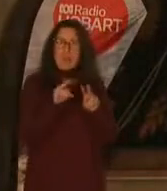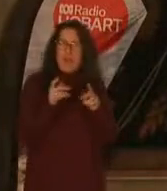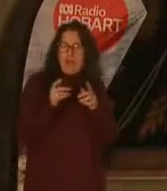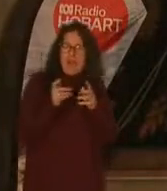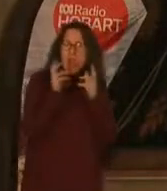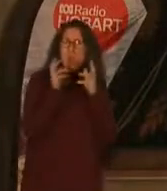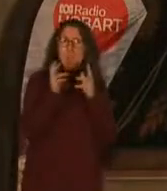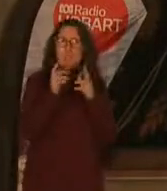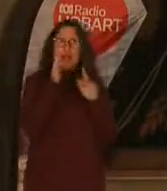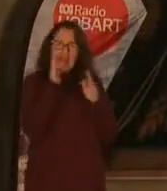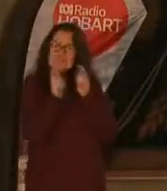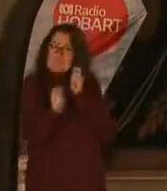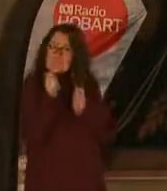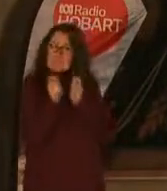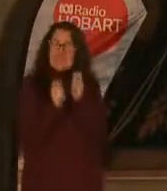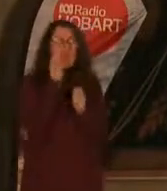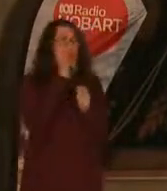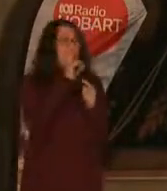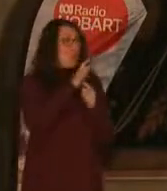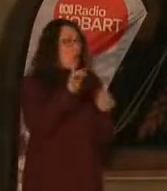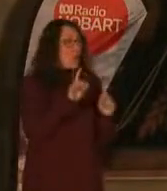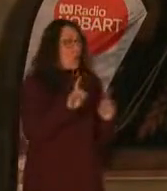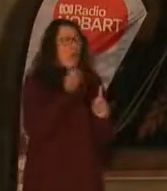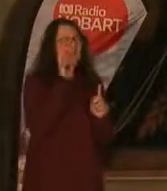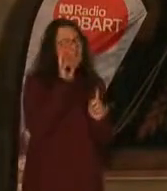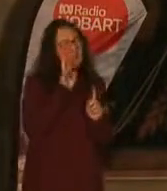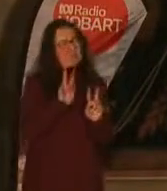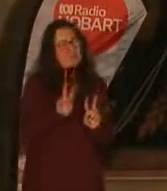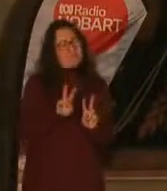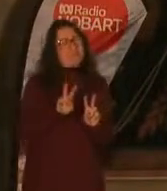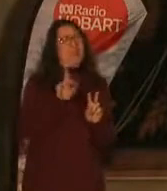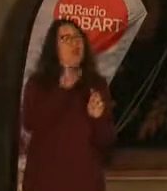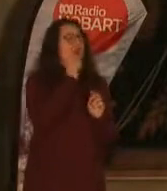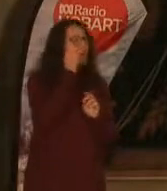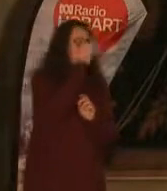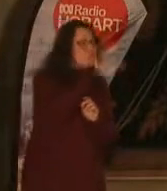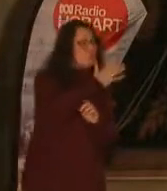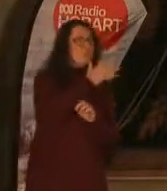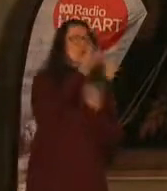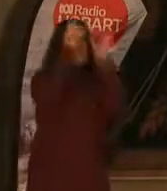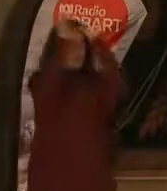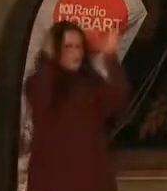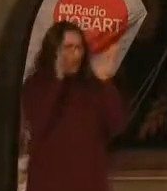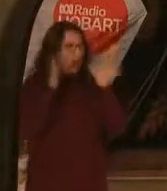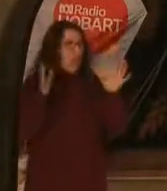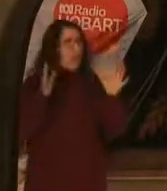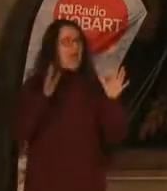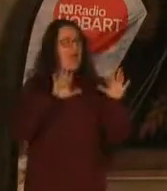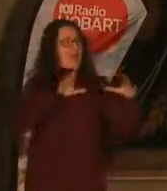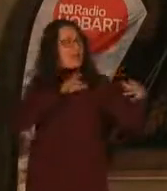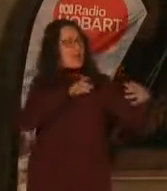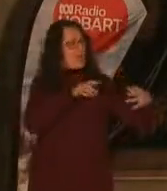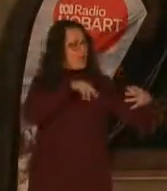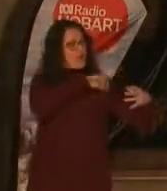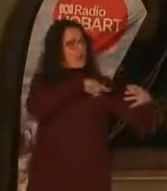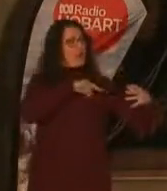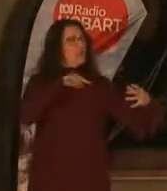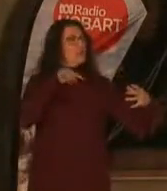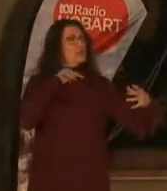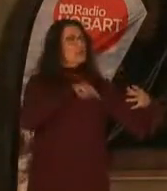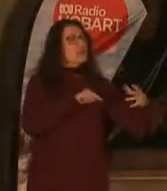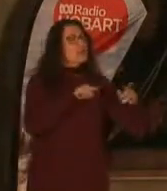things is actually to move it away to actually understand Aboriginal and Torres Strait Islander people as researchers rather